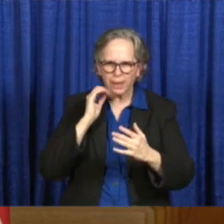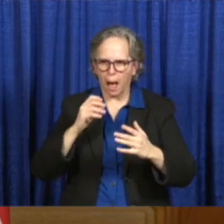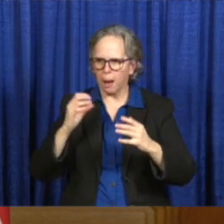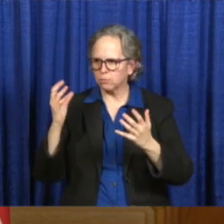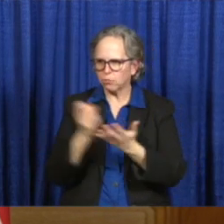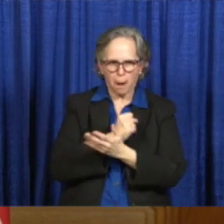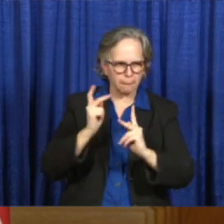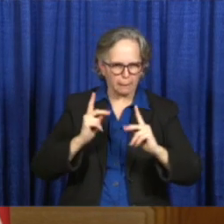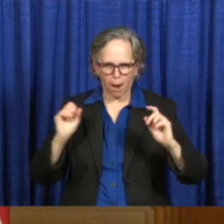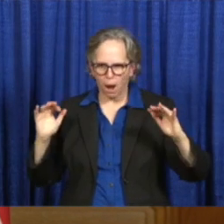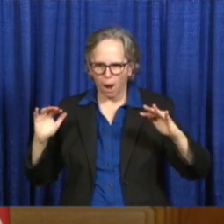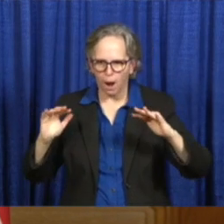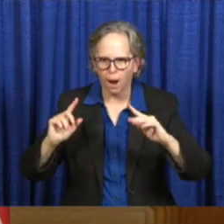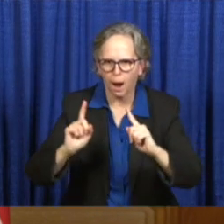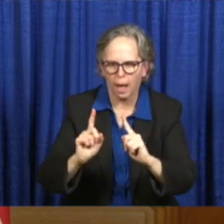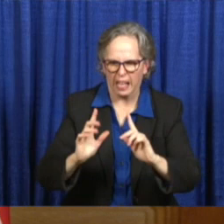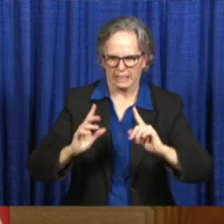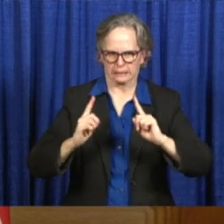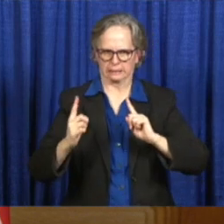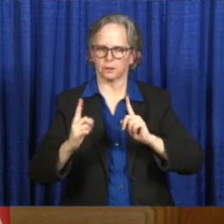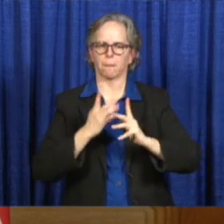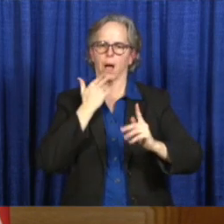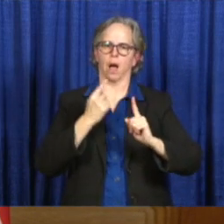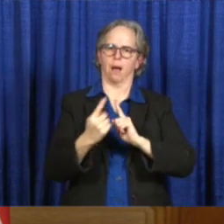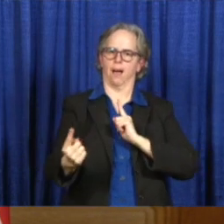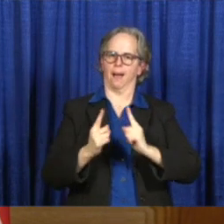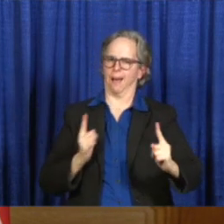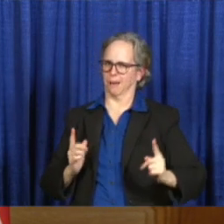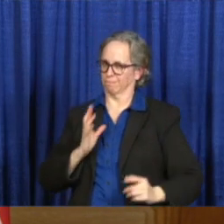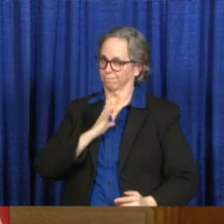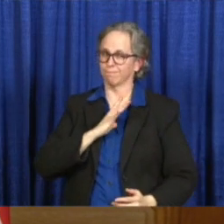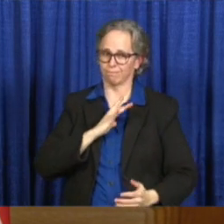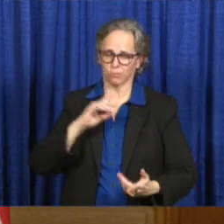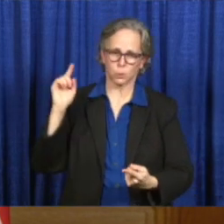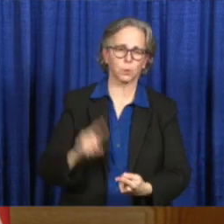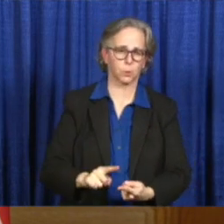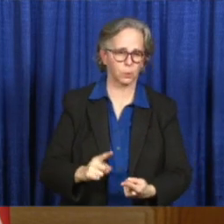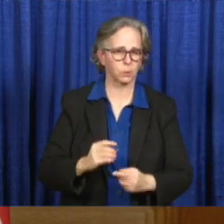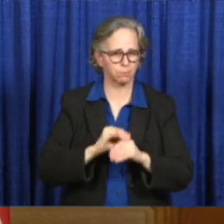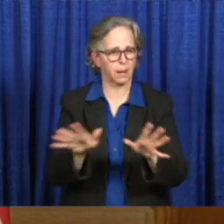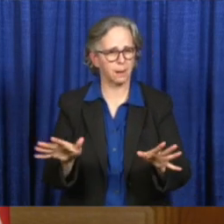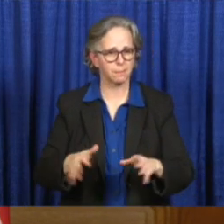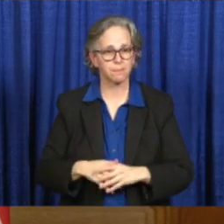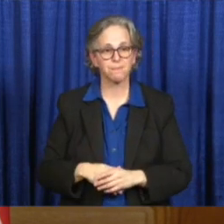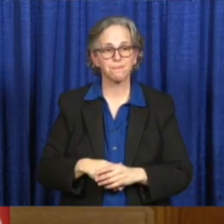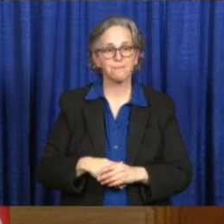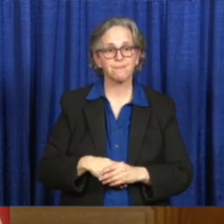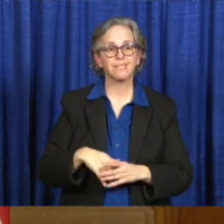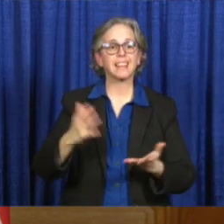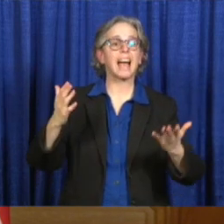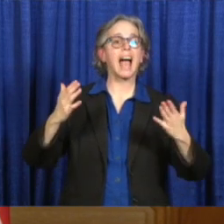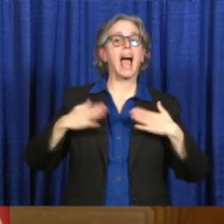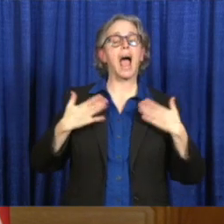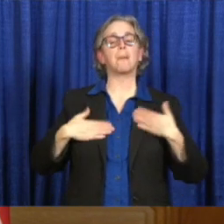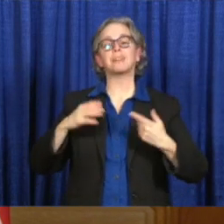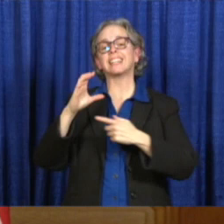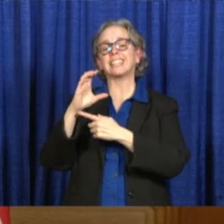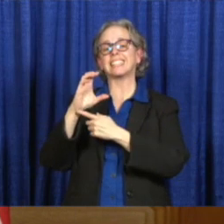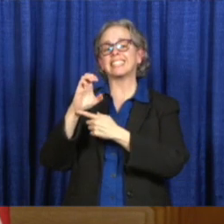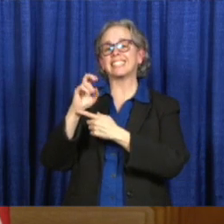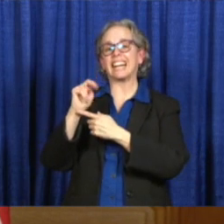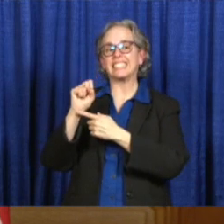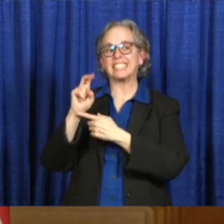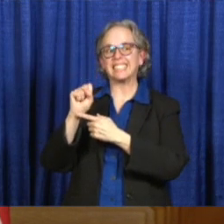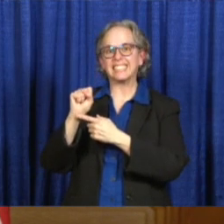Happy Census Day. Today is National Census Day. This is the date used to count the number of people living